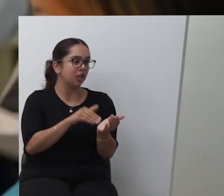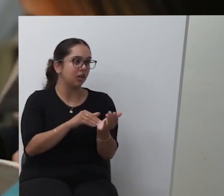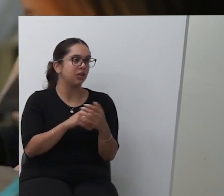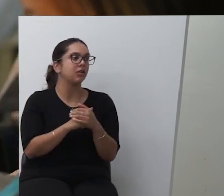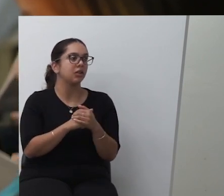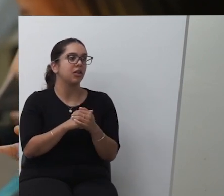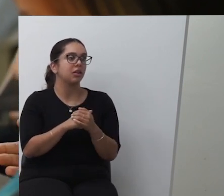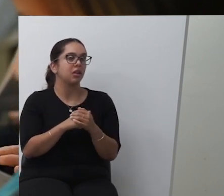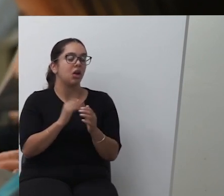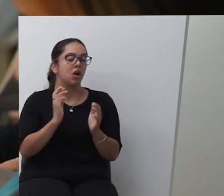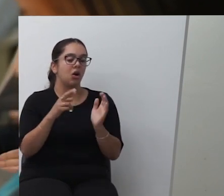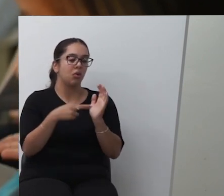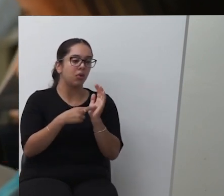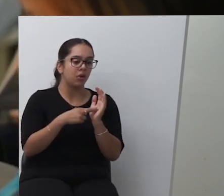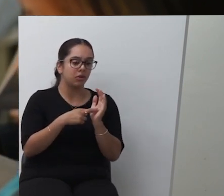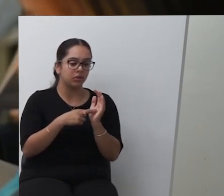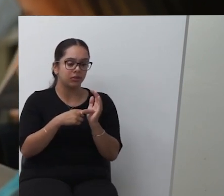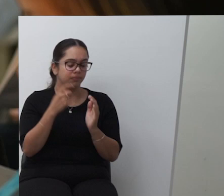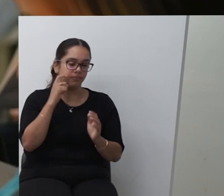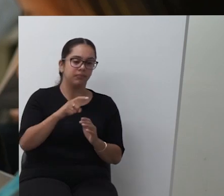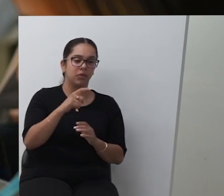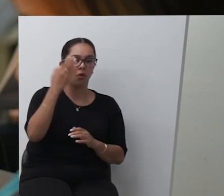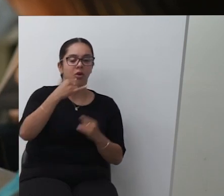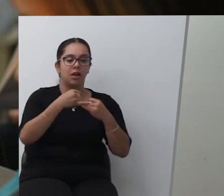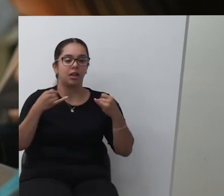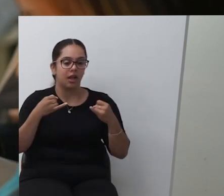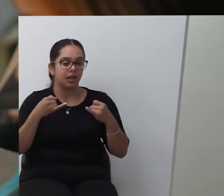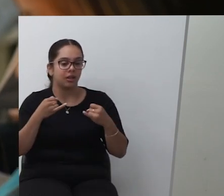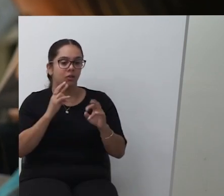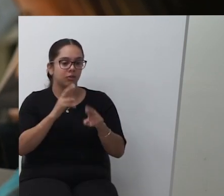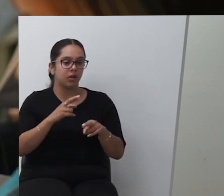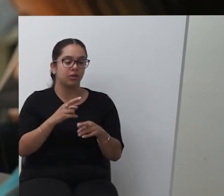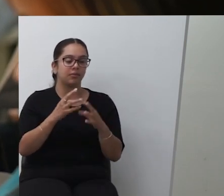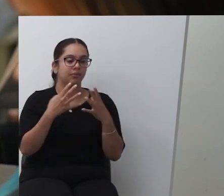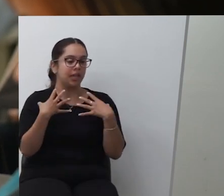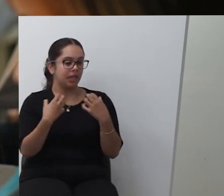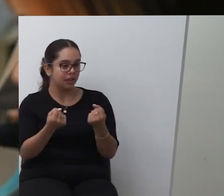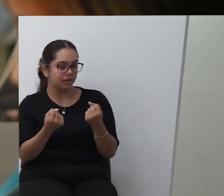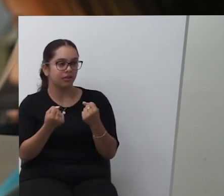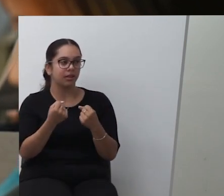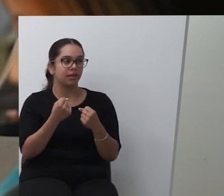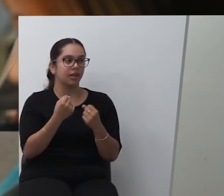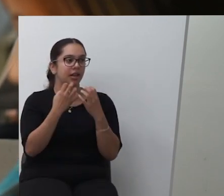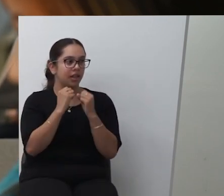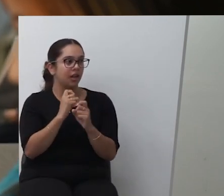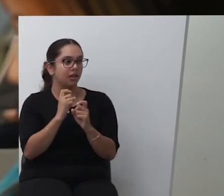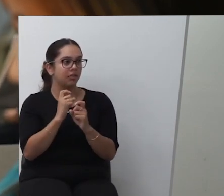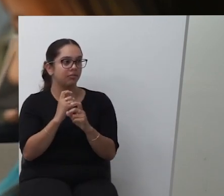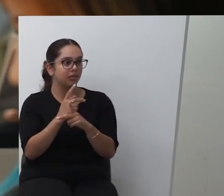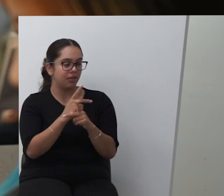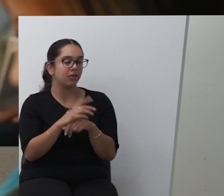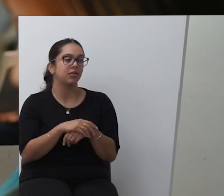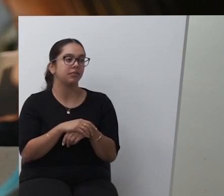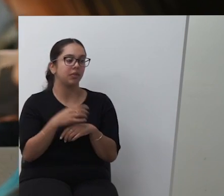like roles very easy as frontline responders and caregivers and healers. And then I really struggled to even put my sticker next to guide, because